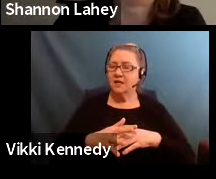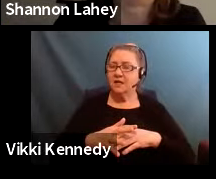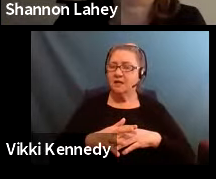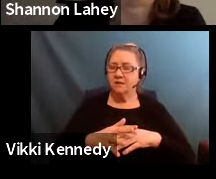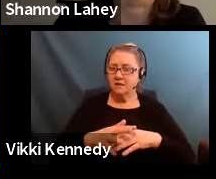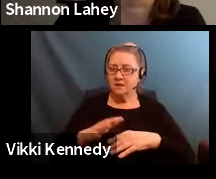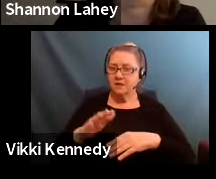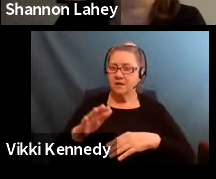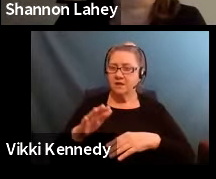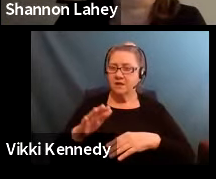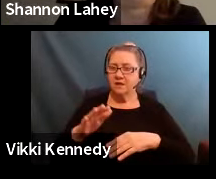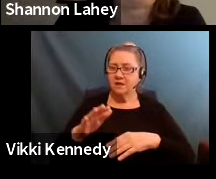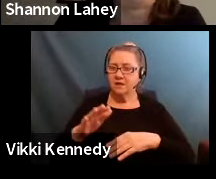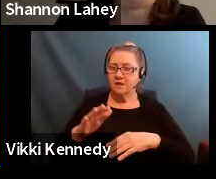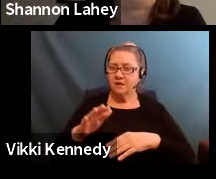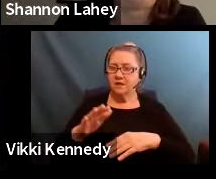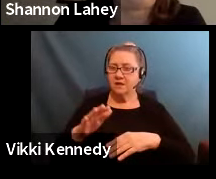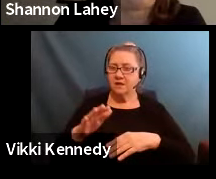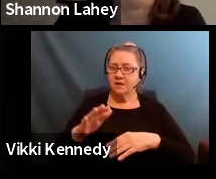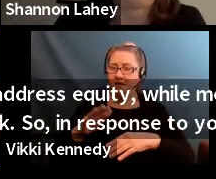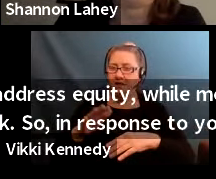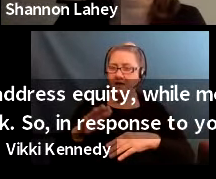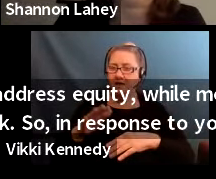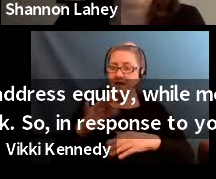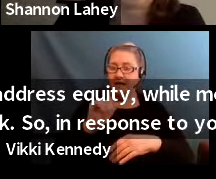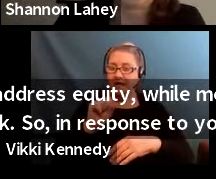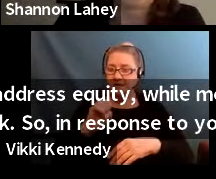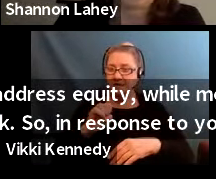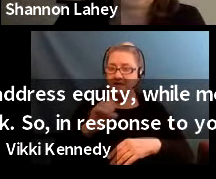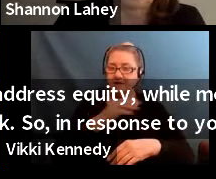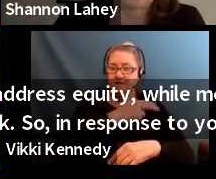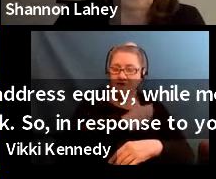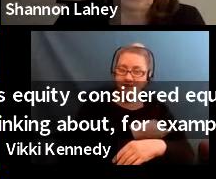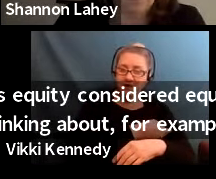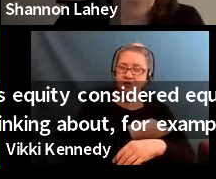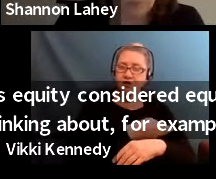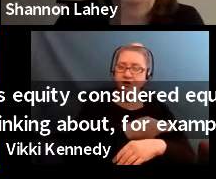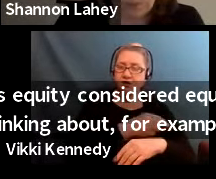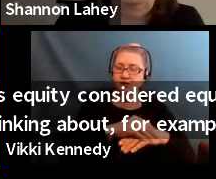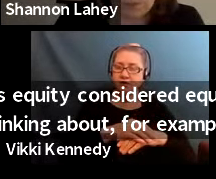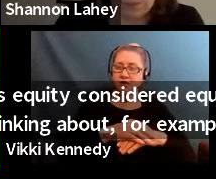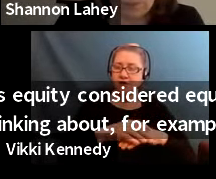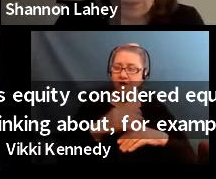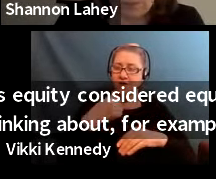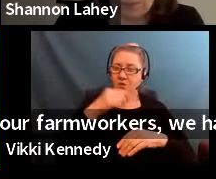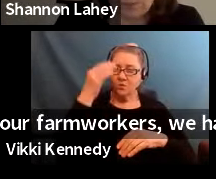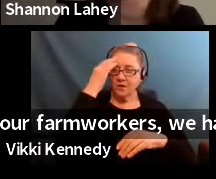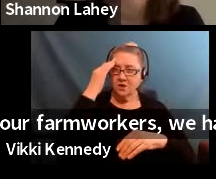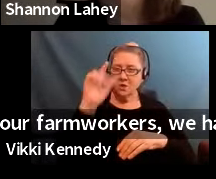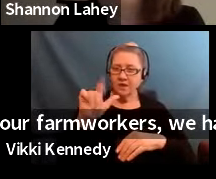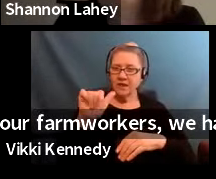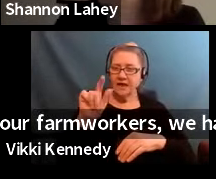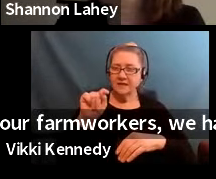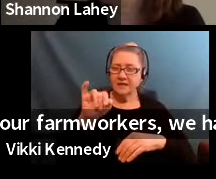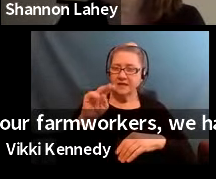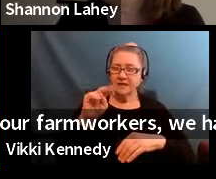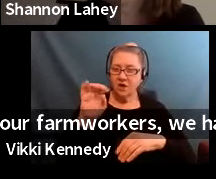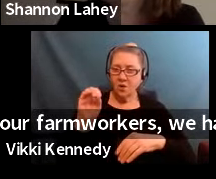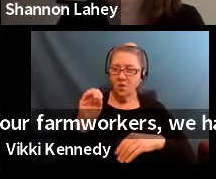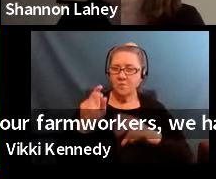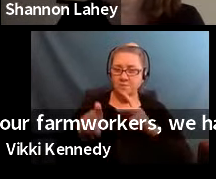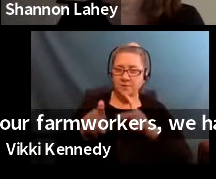hospitalizations, and deaths, we know that our Latino population is disproportionately impacted in